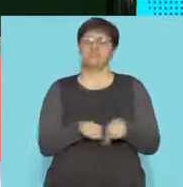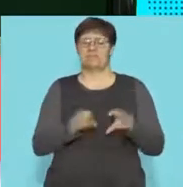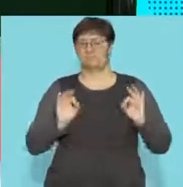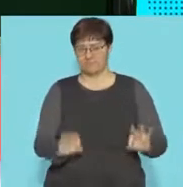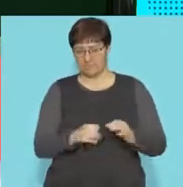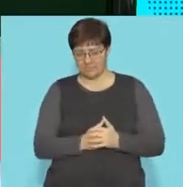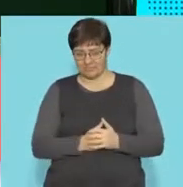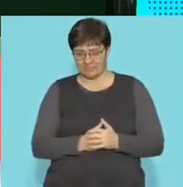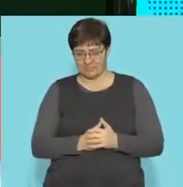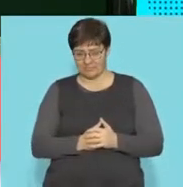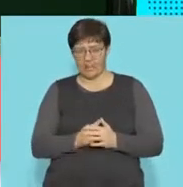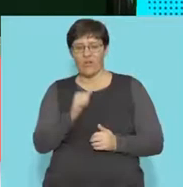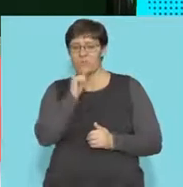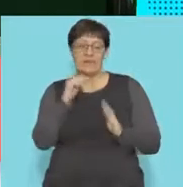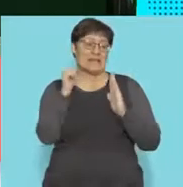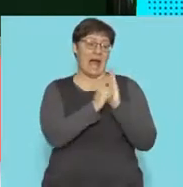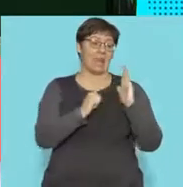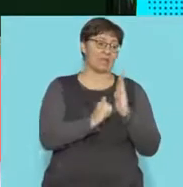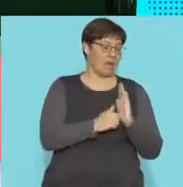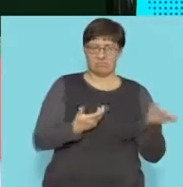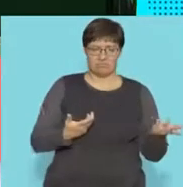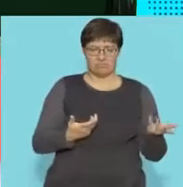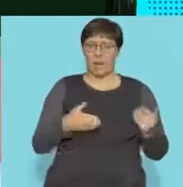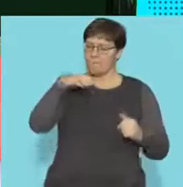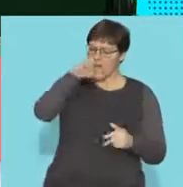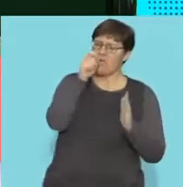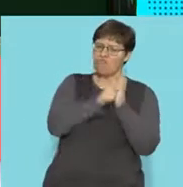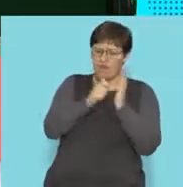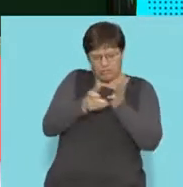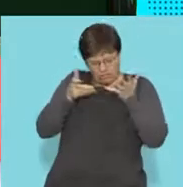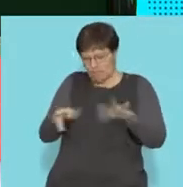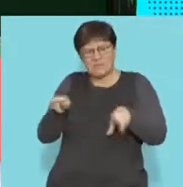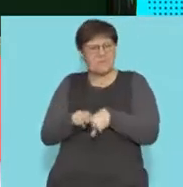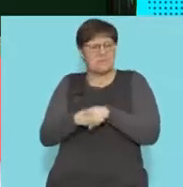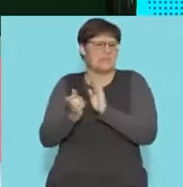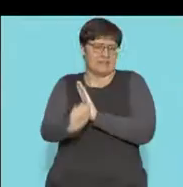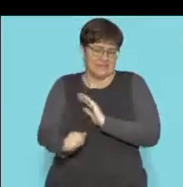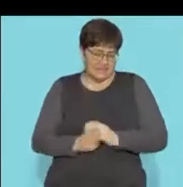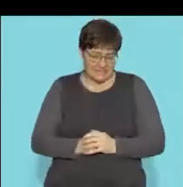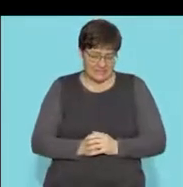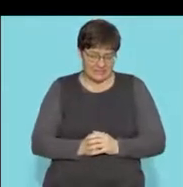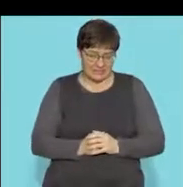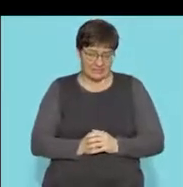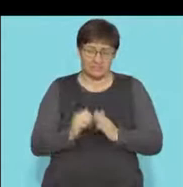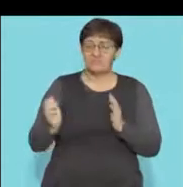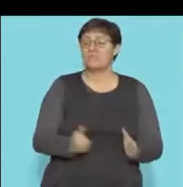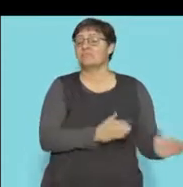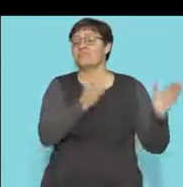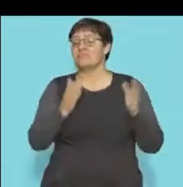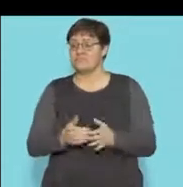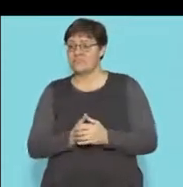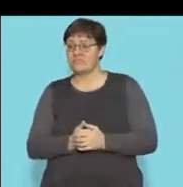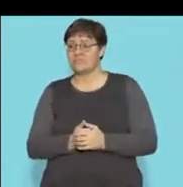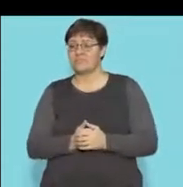exactly the same, no matter which subject you're looking at. And then we're going to focus